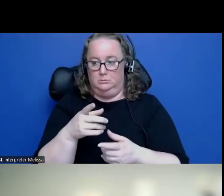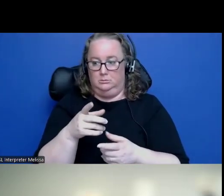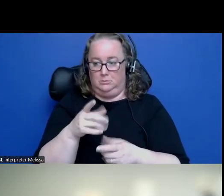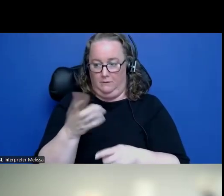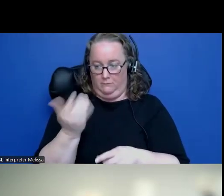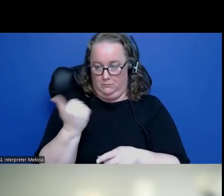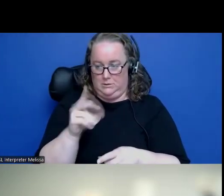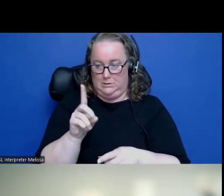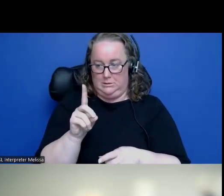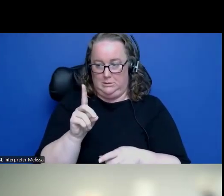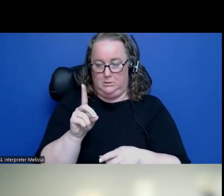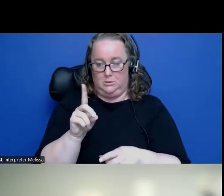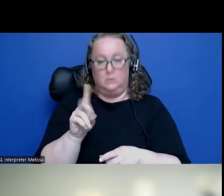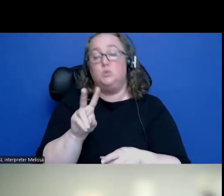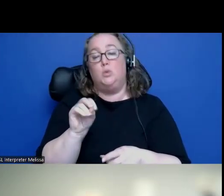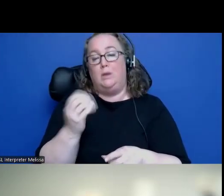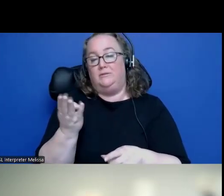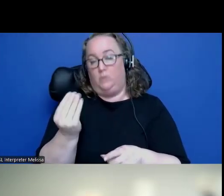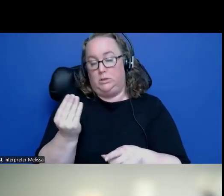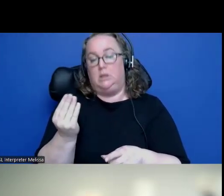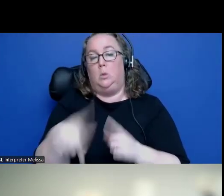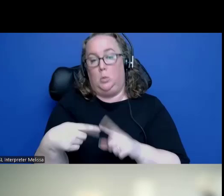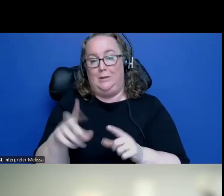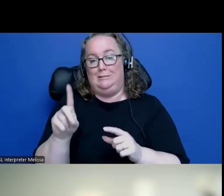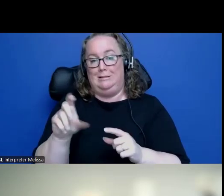which DLC was a monitor.